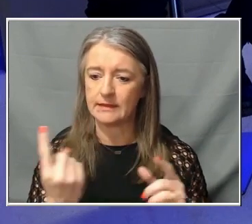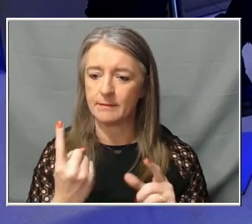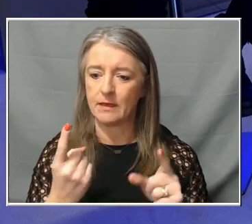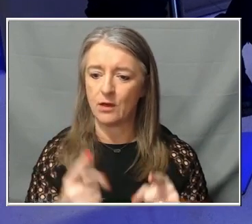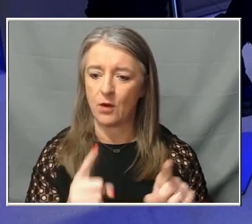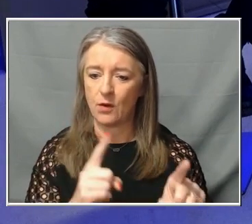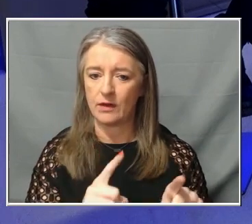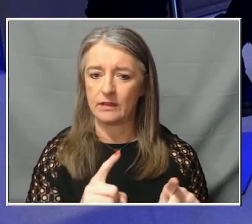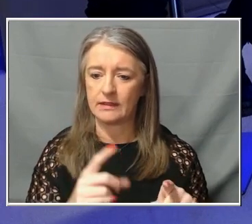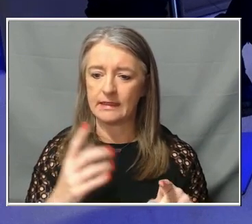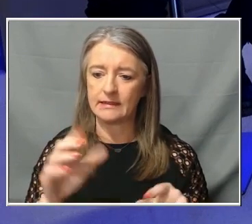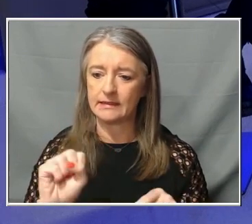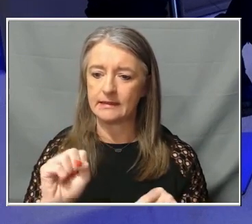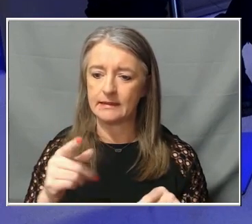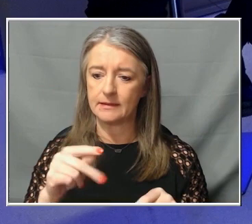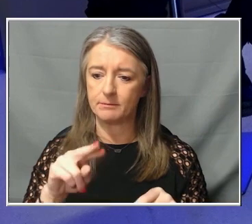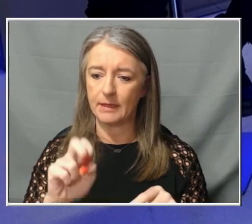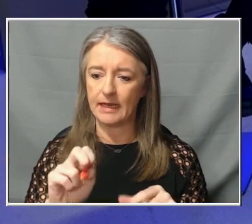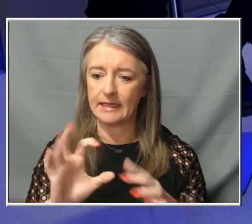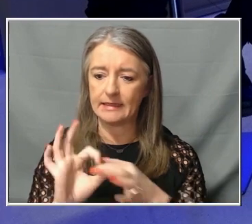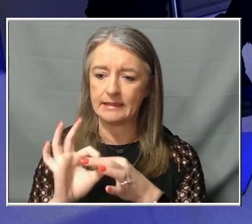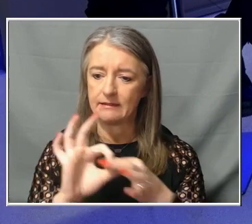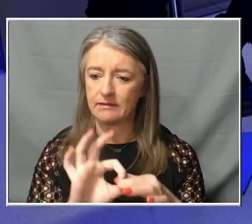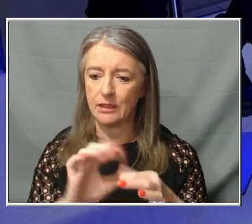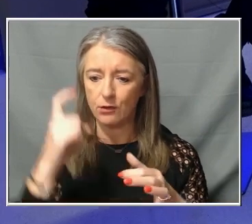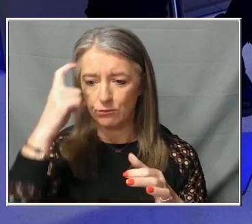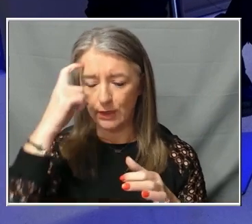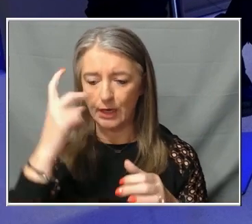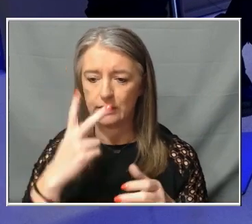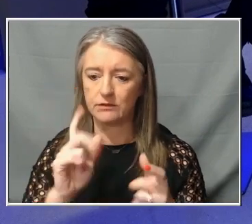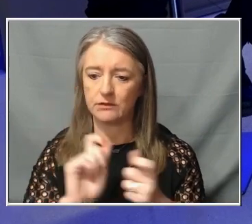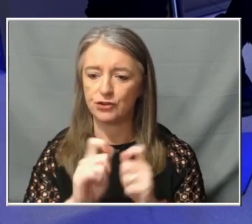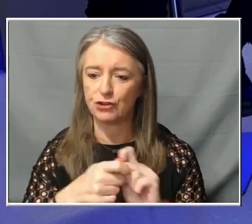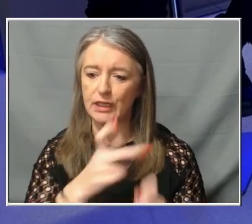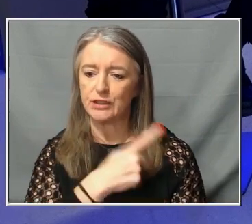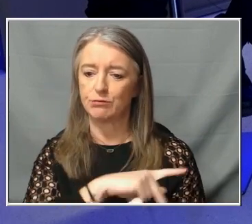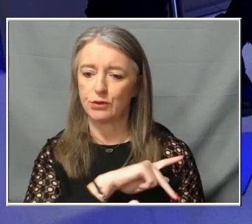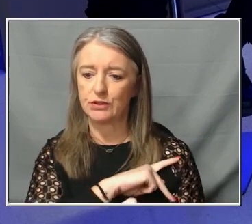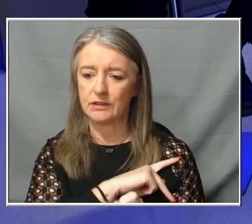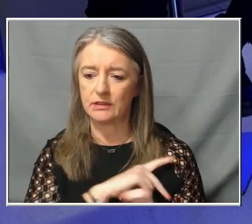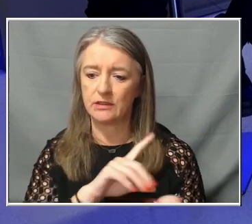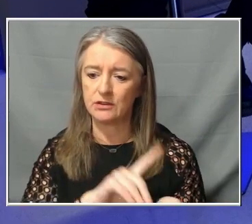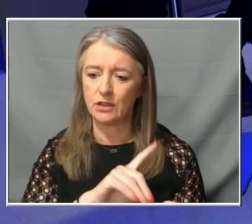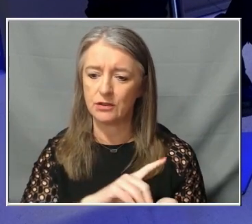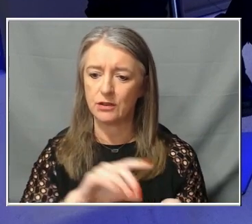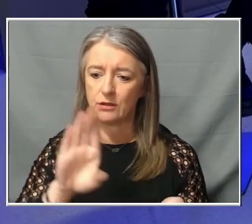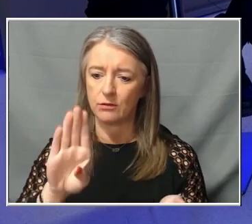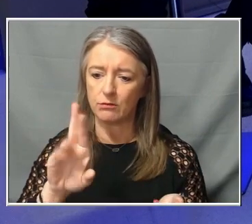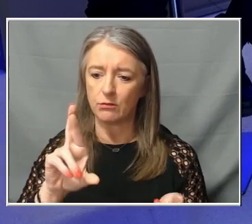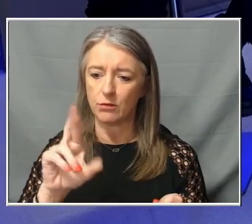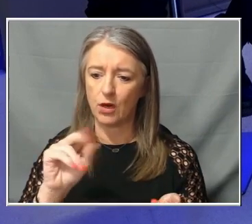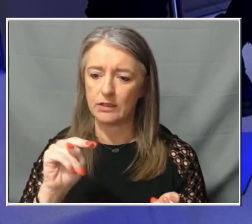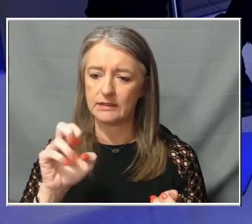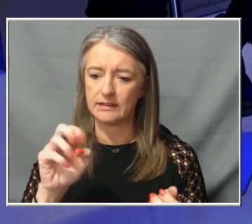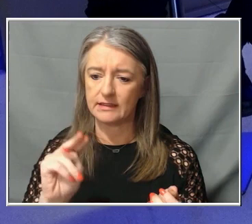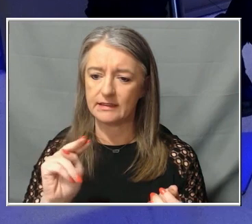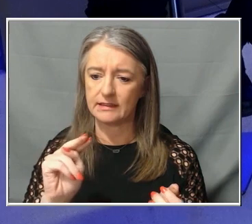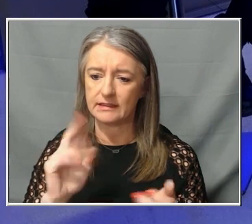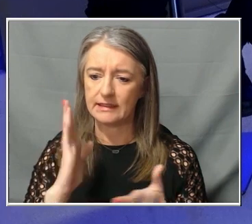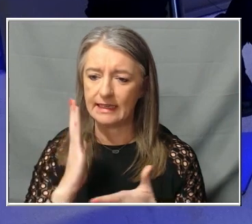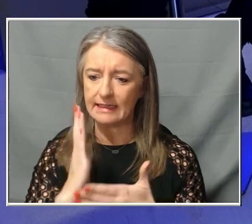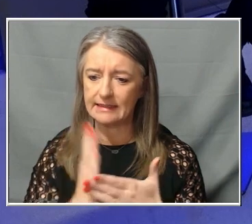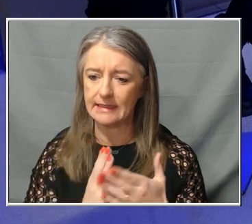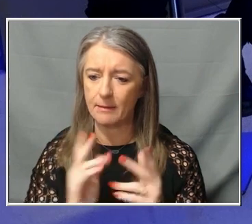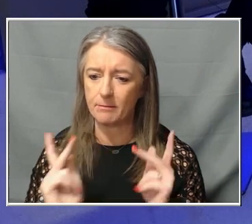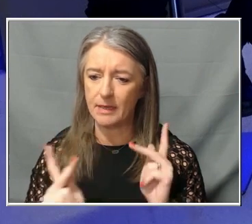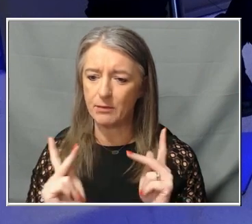know, in her spine and up towards her brain, where her, you know, personality changed. Dr. Gronseth, can somebody's personality change